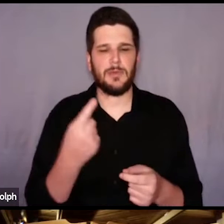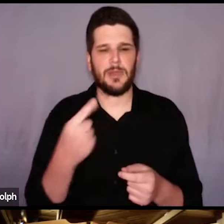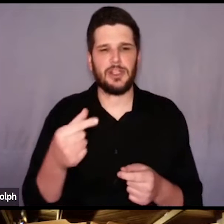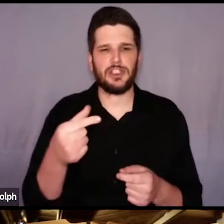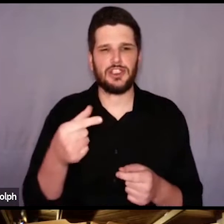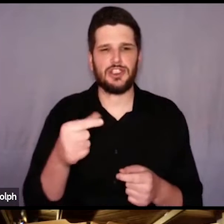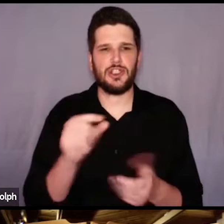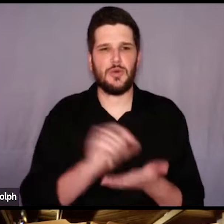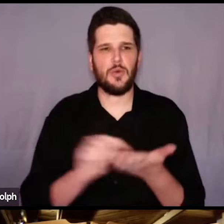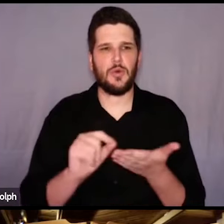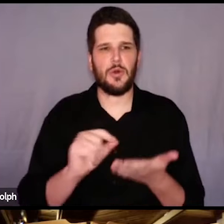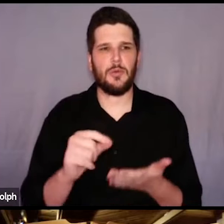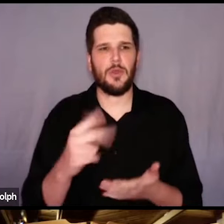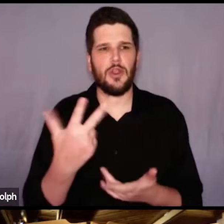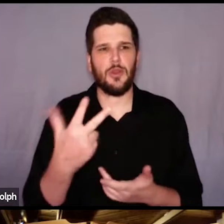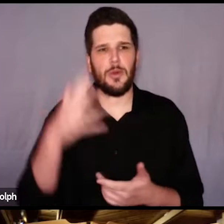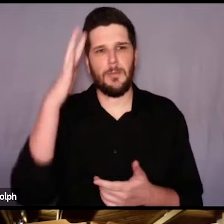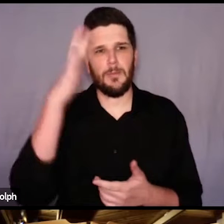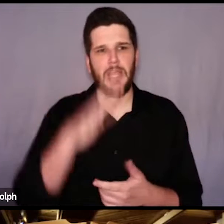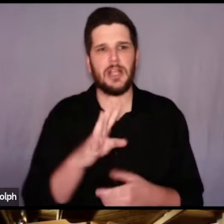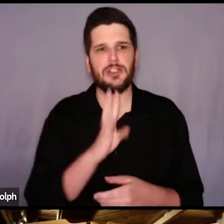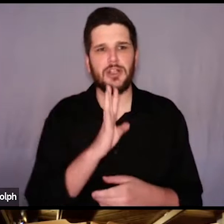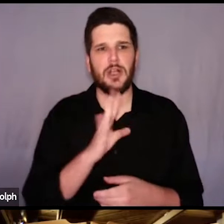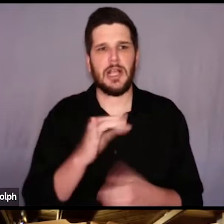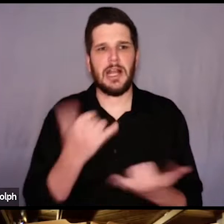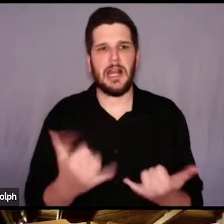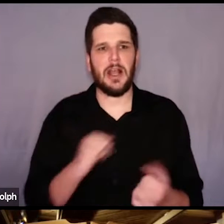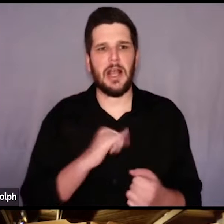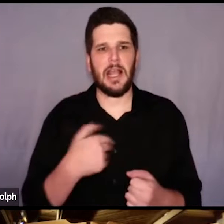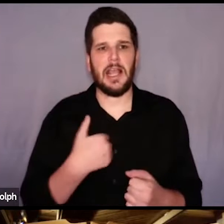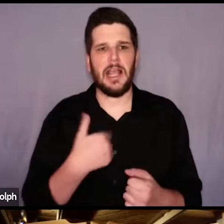called 3 Men Talking and Now I Have 3 Minutes.